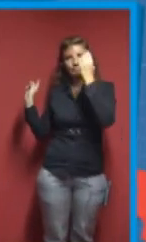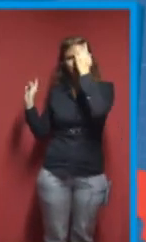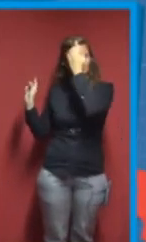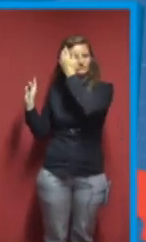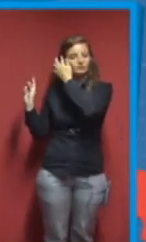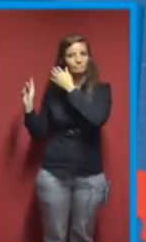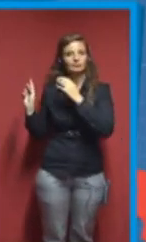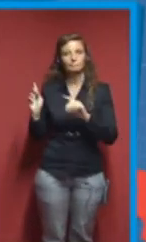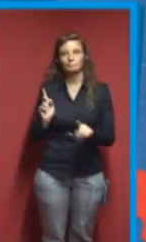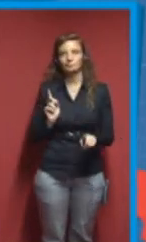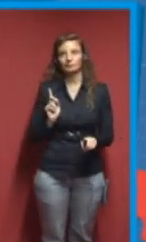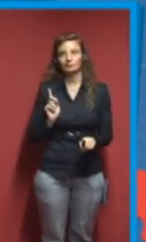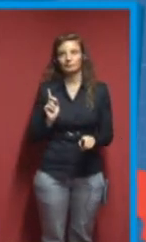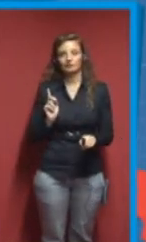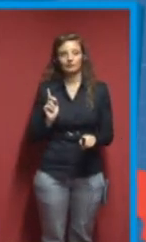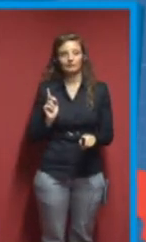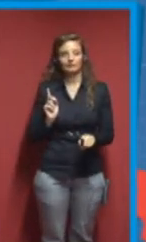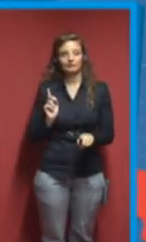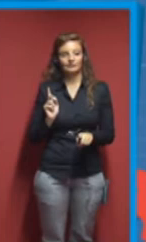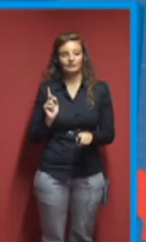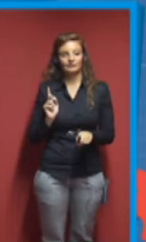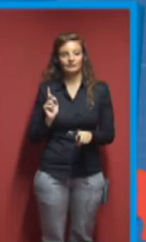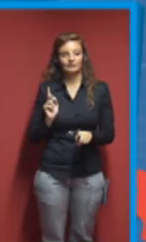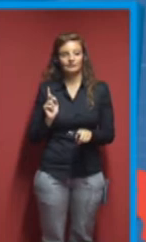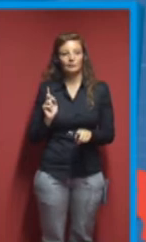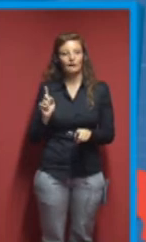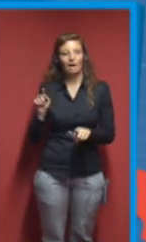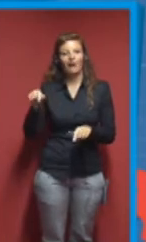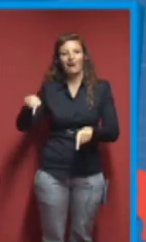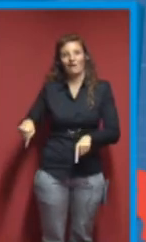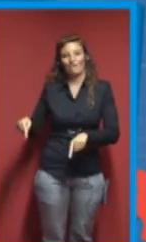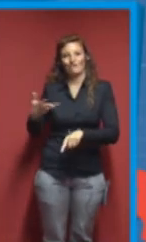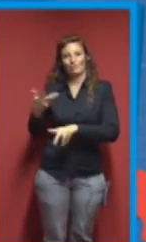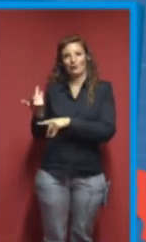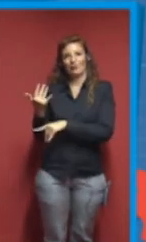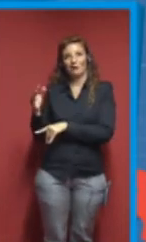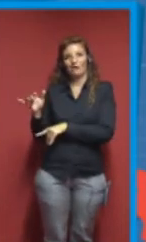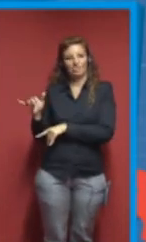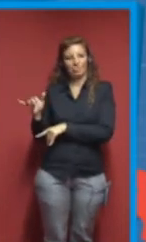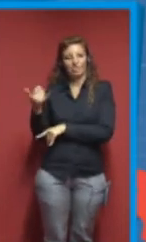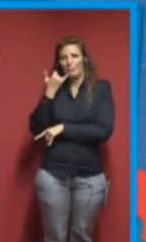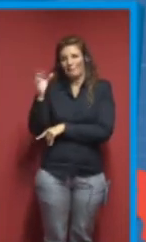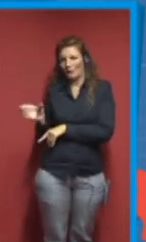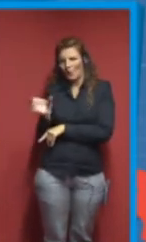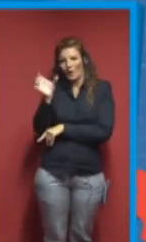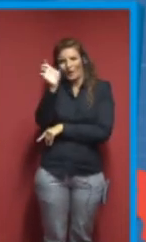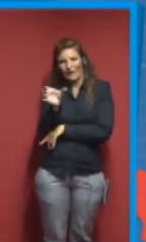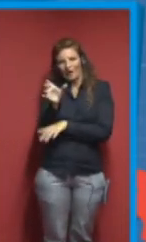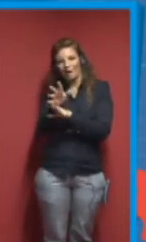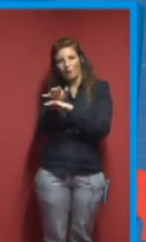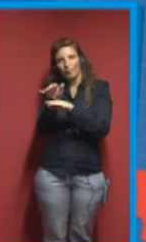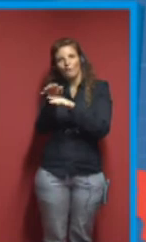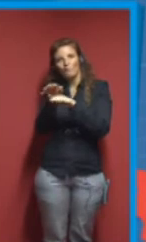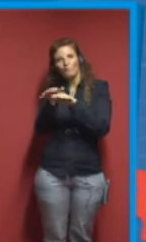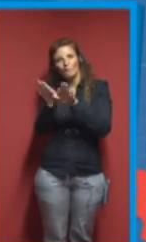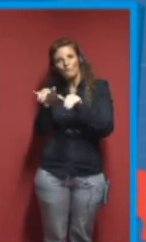big. In fact, to get a sense of how big it is, I'm holding una a little flying machine in my hand, una piccola macchina and it's volante, the exact same flying machine